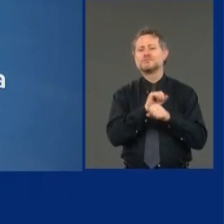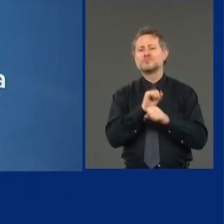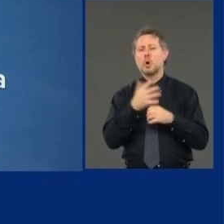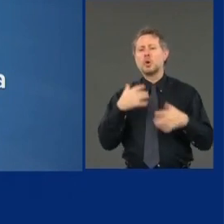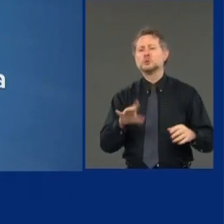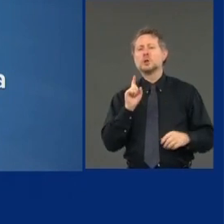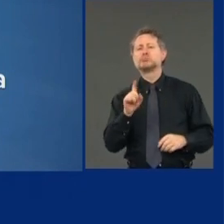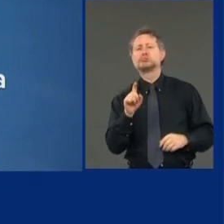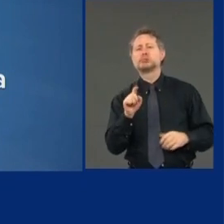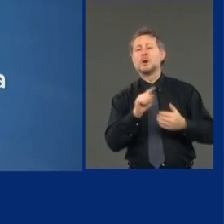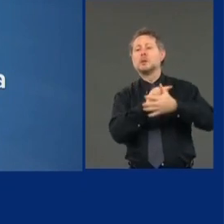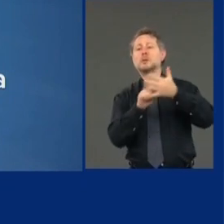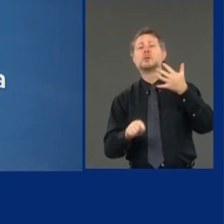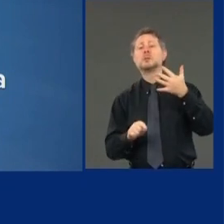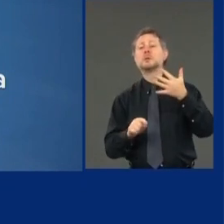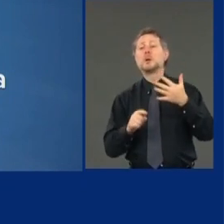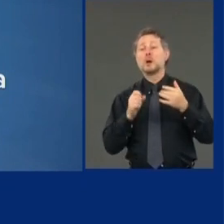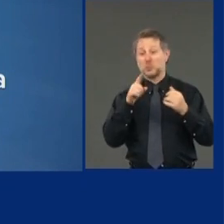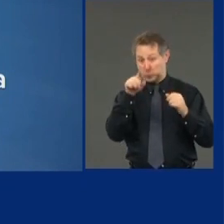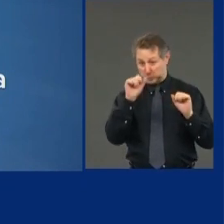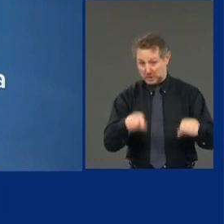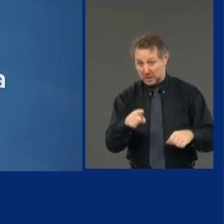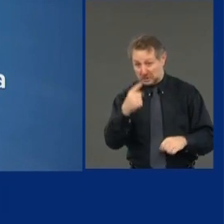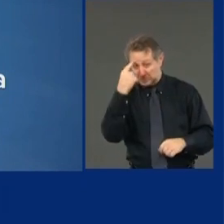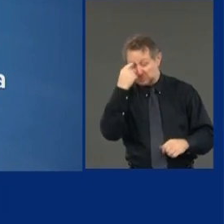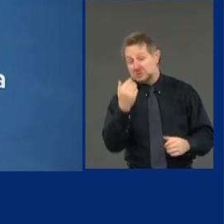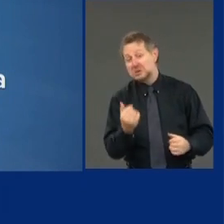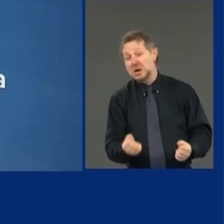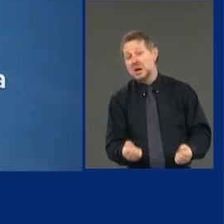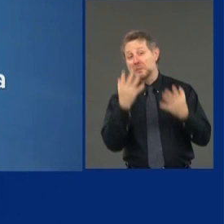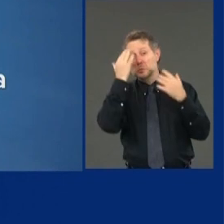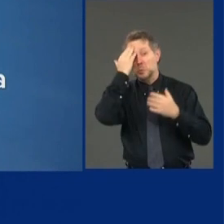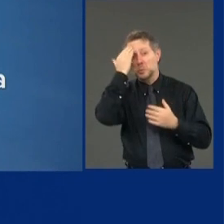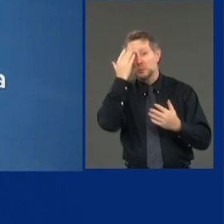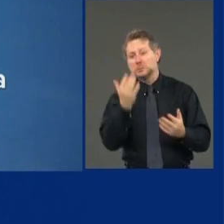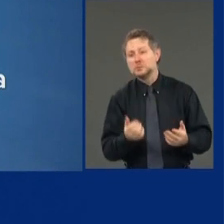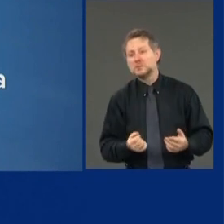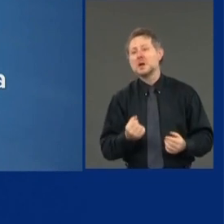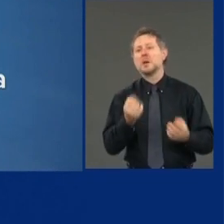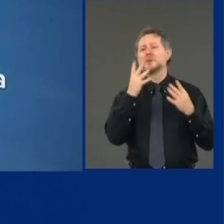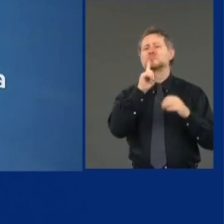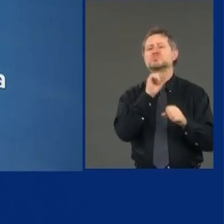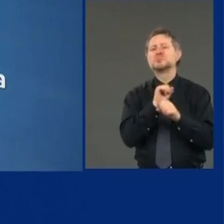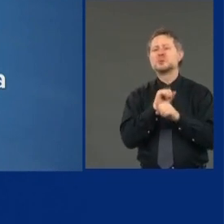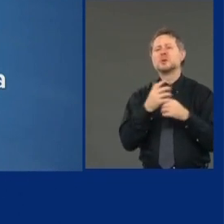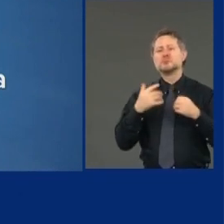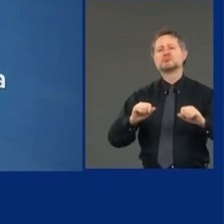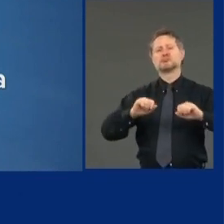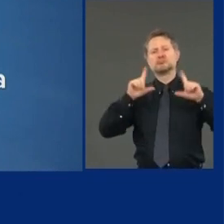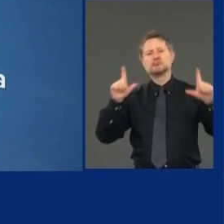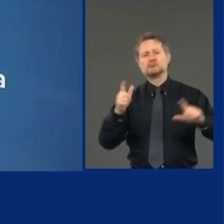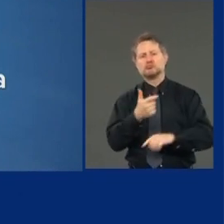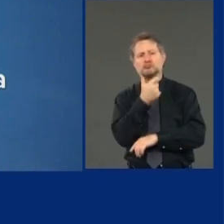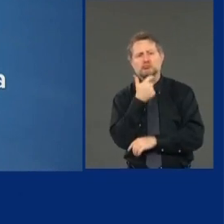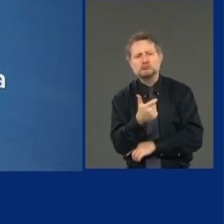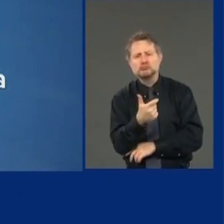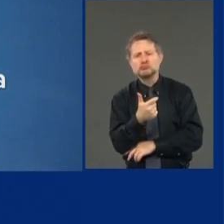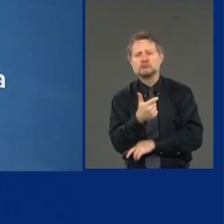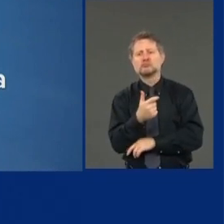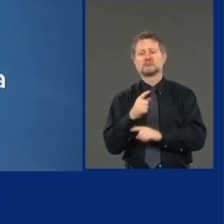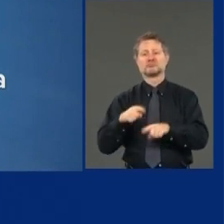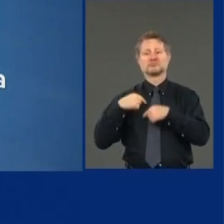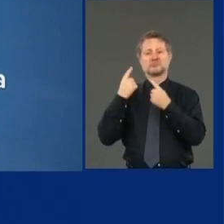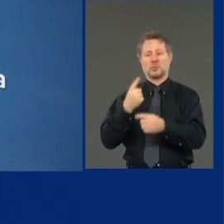cast thus far on the website? How many people have gone to the website in 2.5